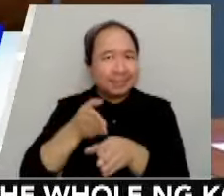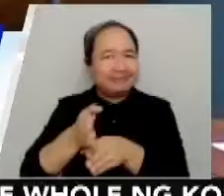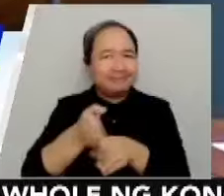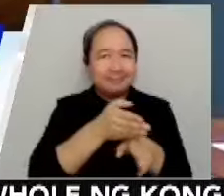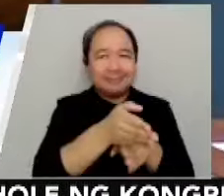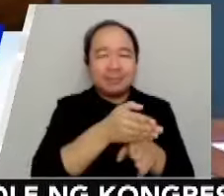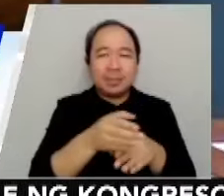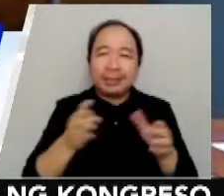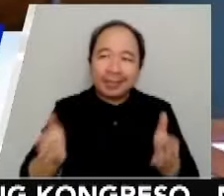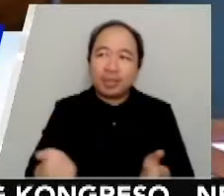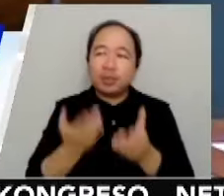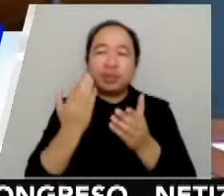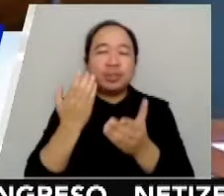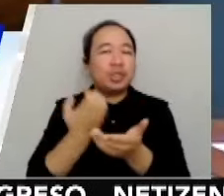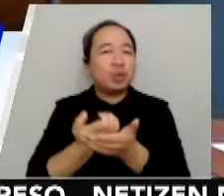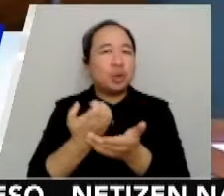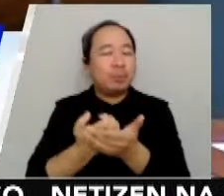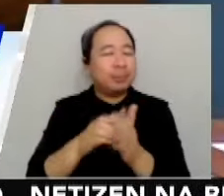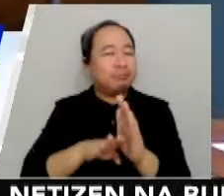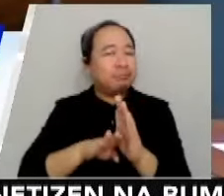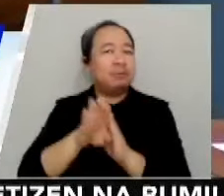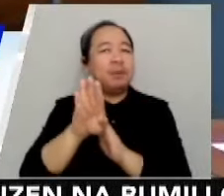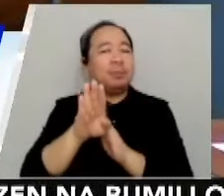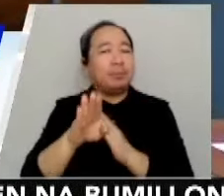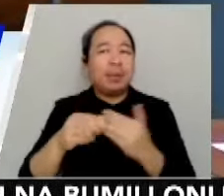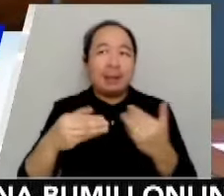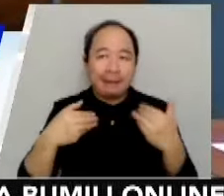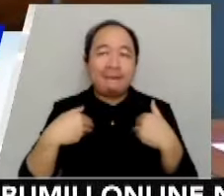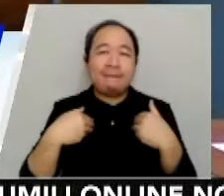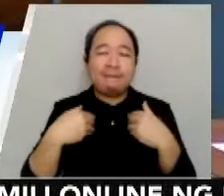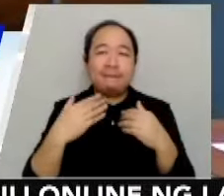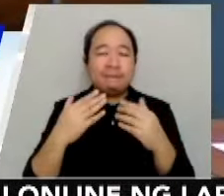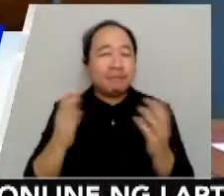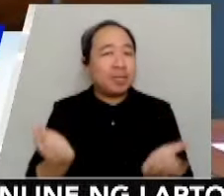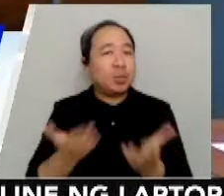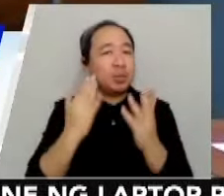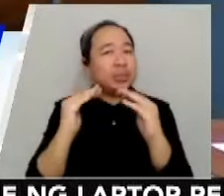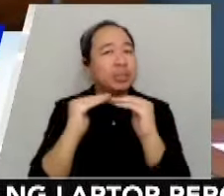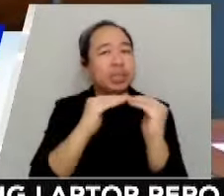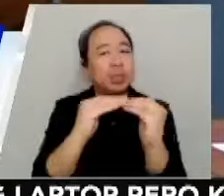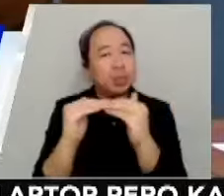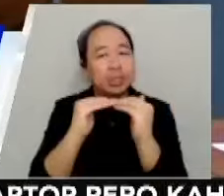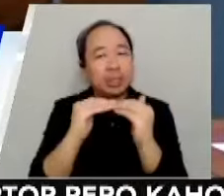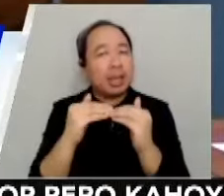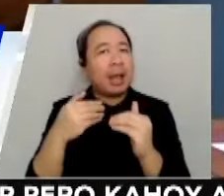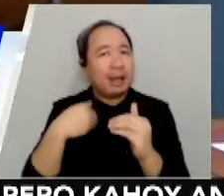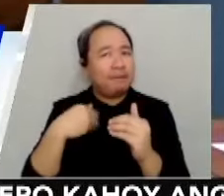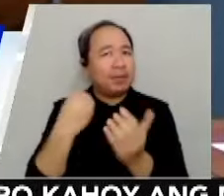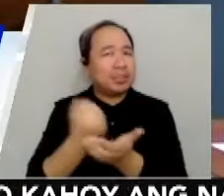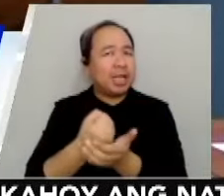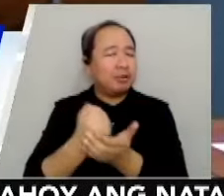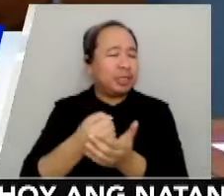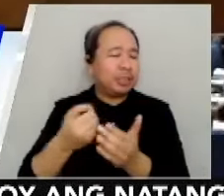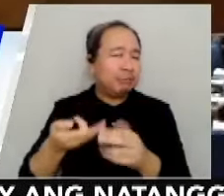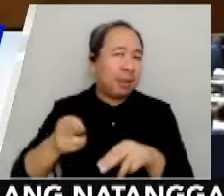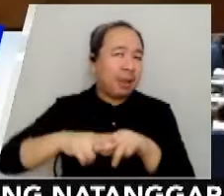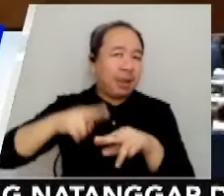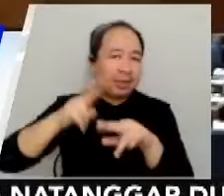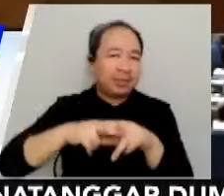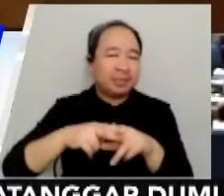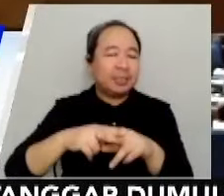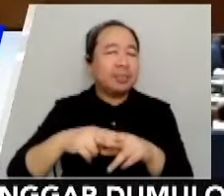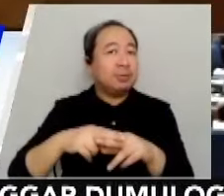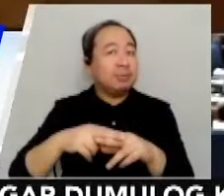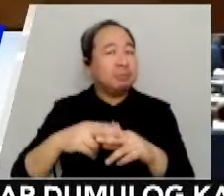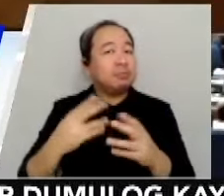growth, generate better quality, higher paying jobs, boost incomes. Pero